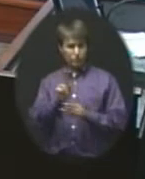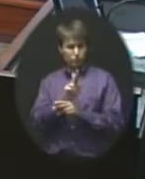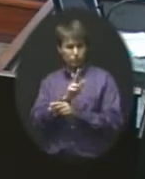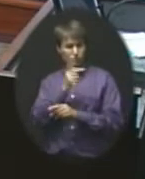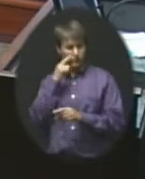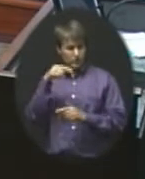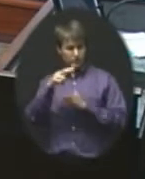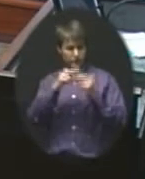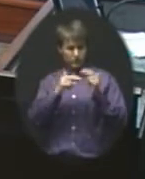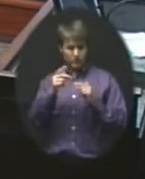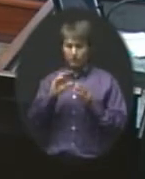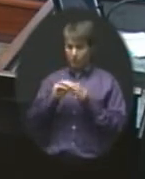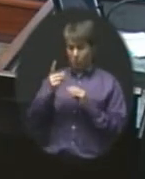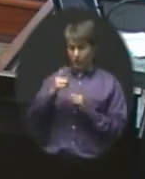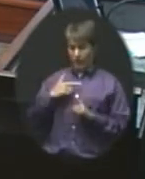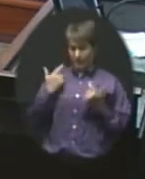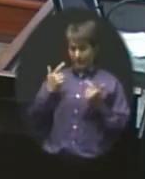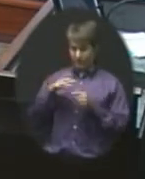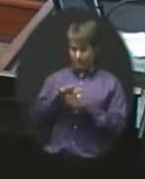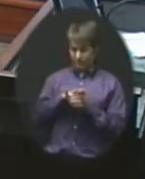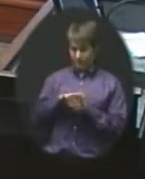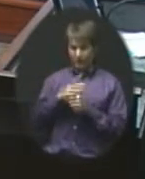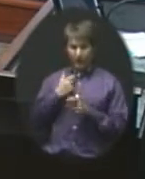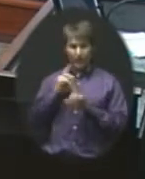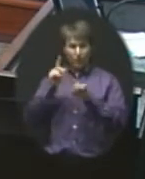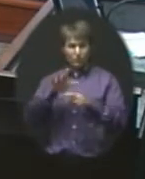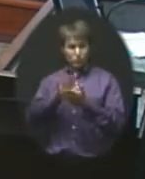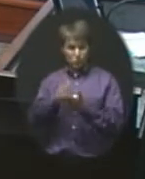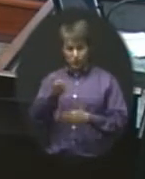Number one, I live in that area. Number two, I went to school there.